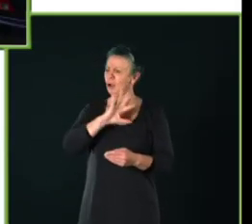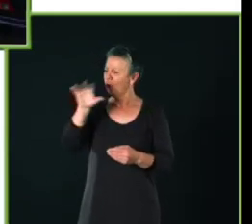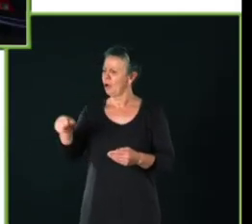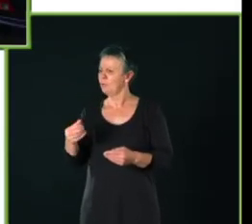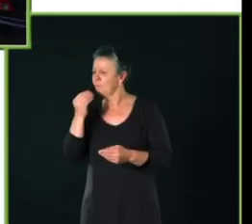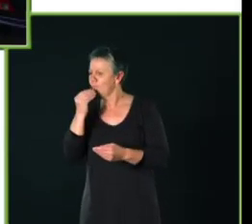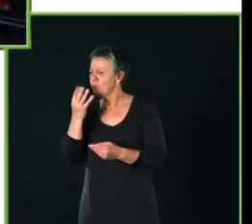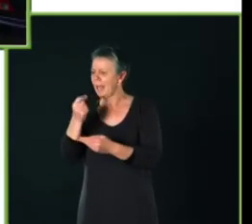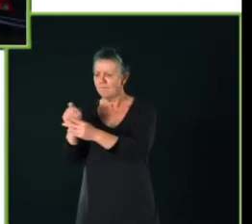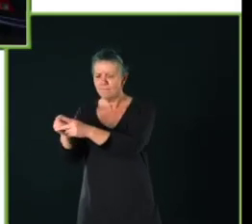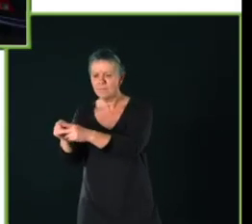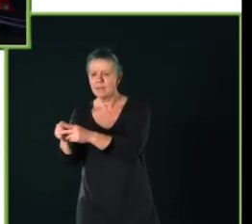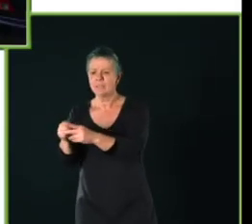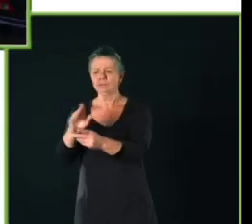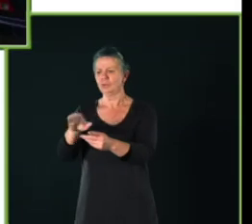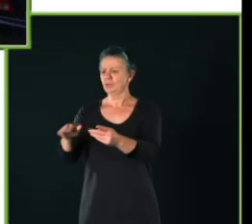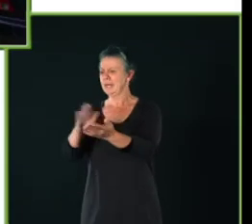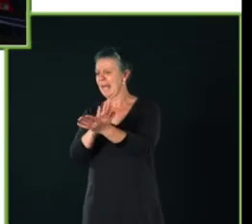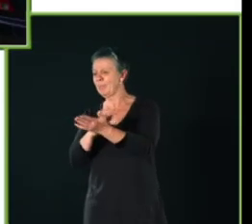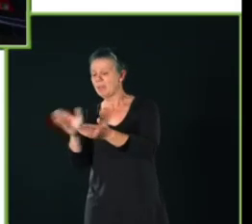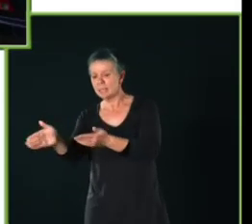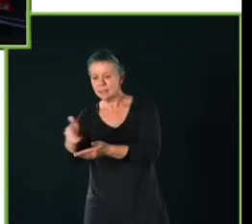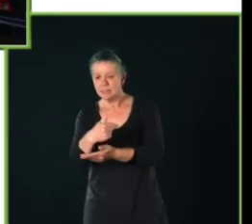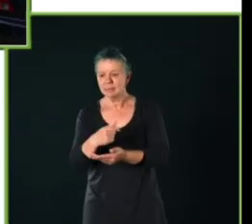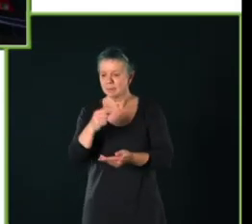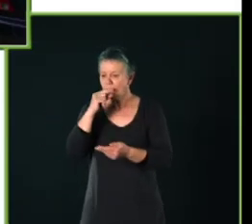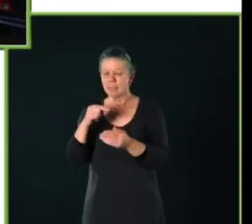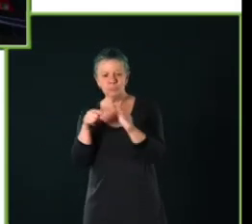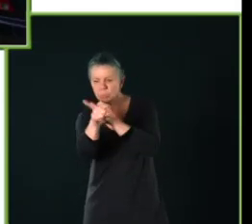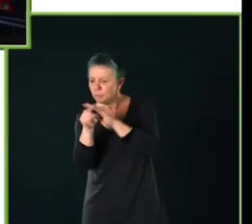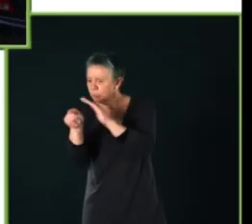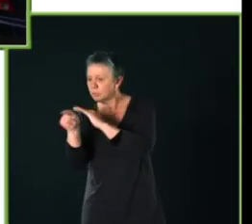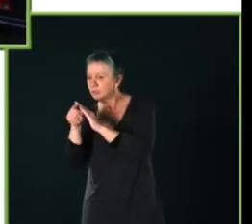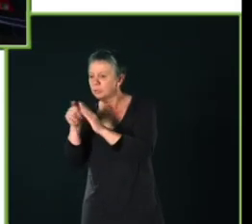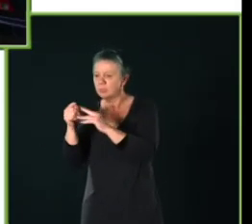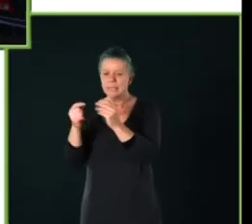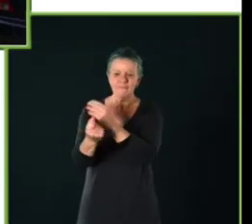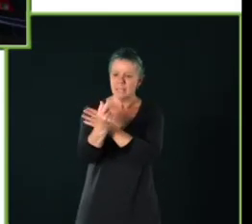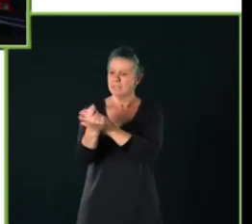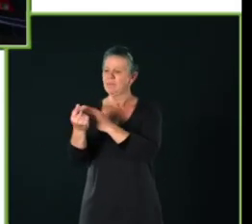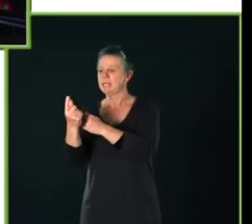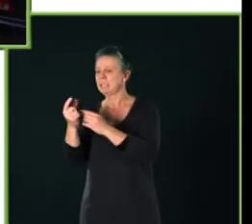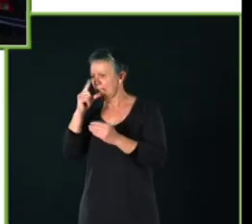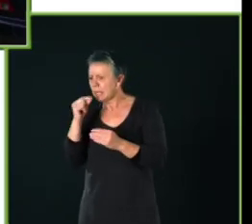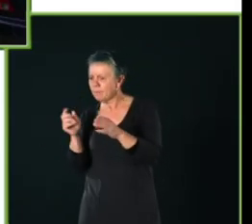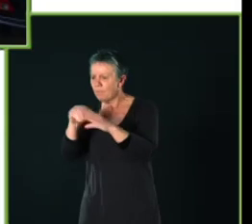table. She can have the kids happy and send them to functions that they can participate